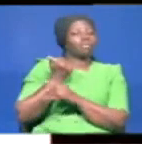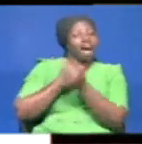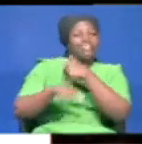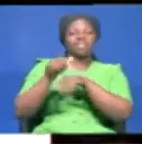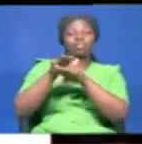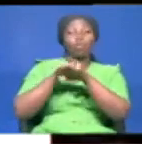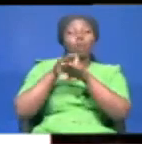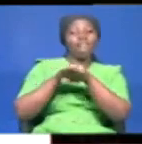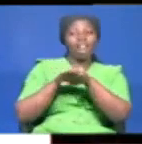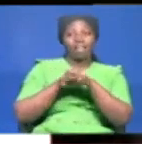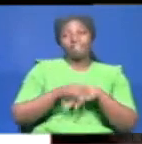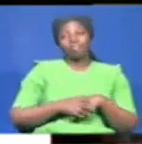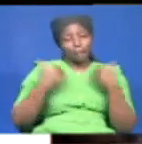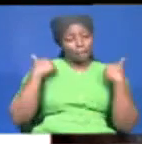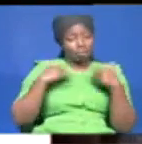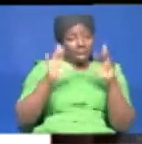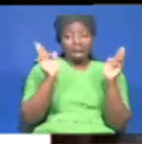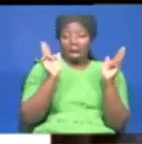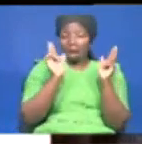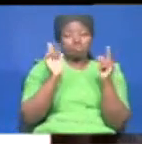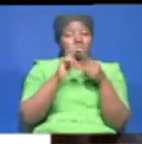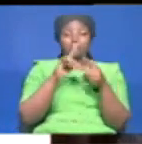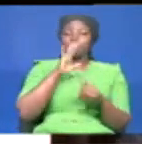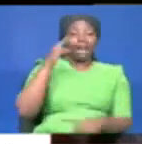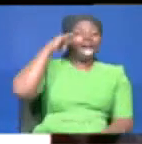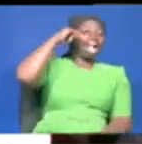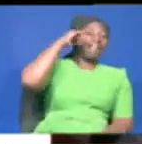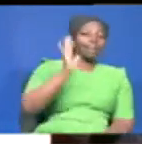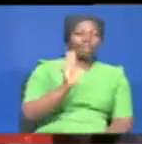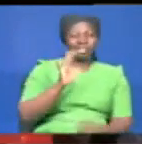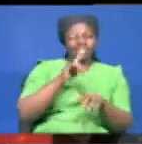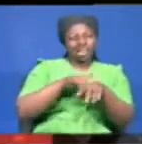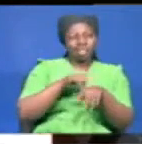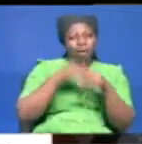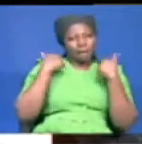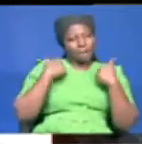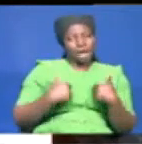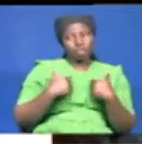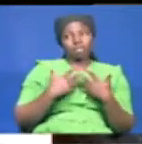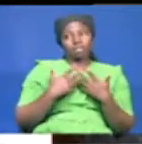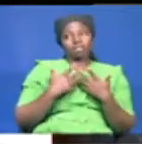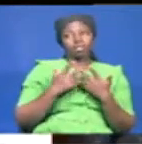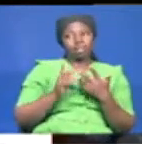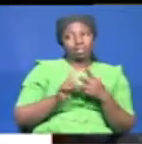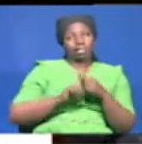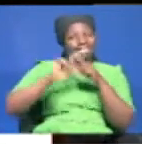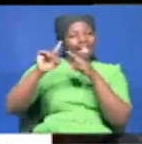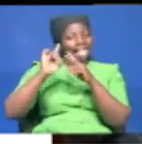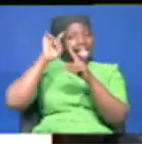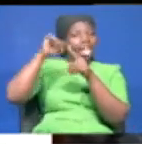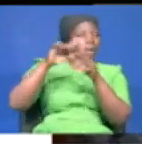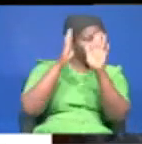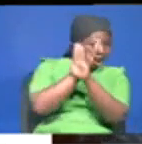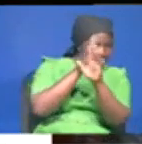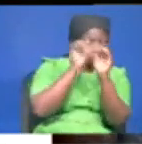but I'm not ready to be arrested. Even if it was there, I will not be seeking for hideouts at the governor of